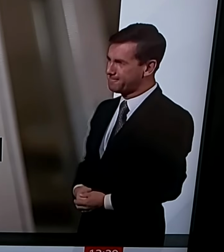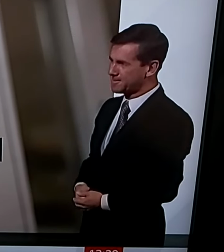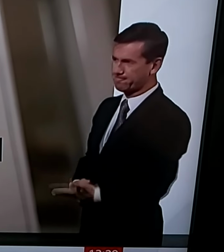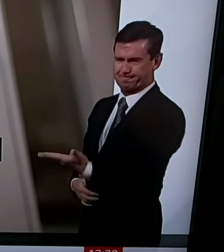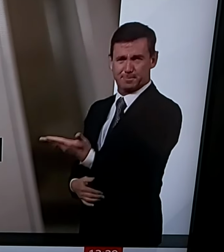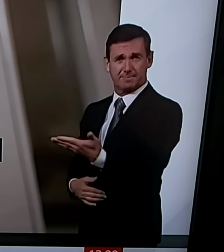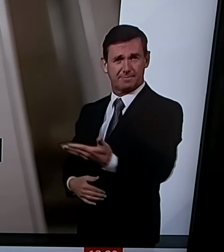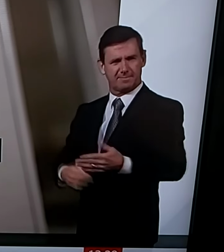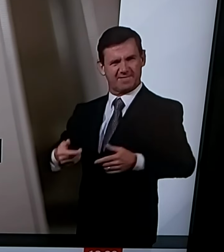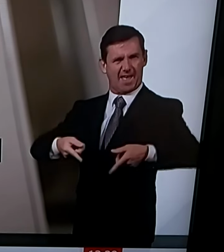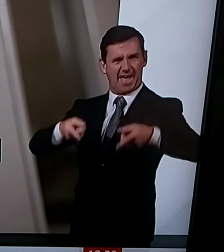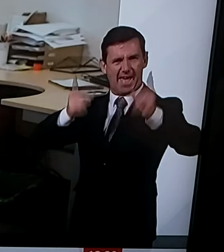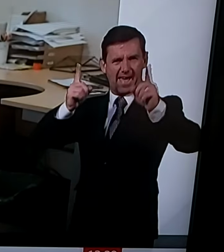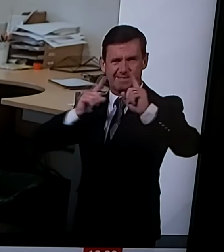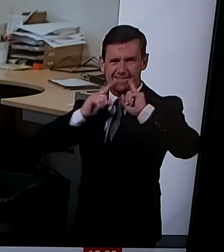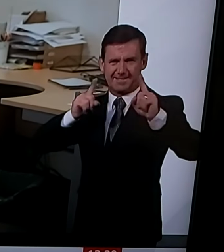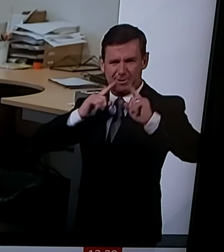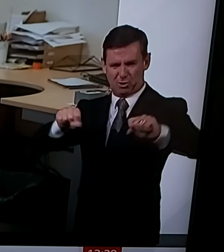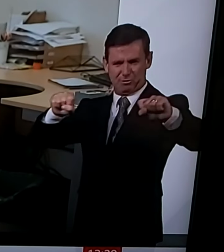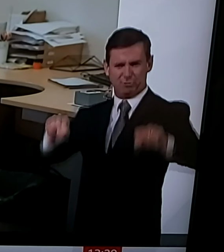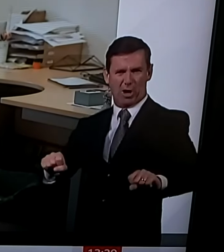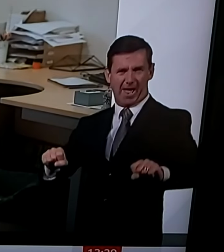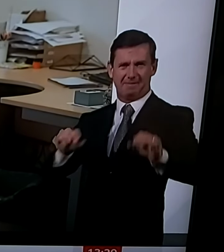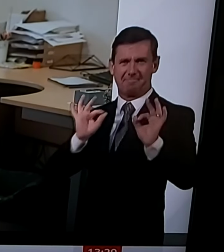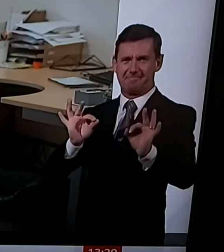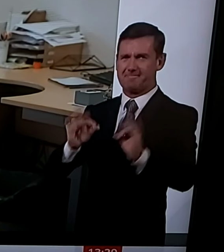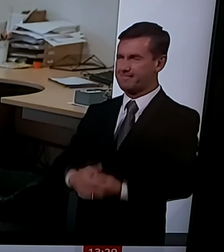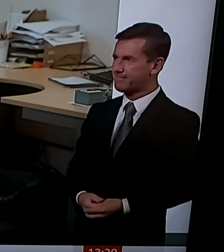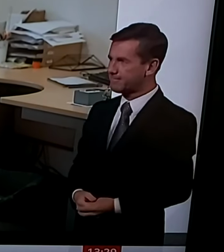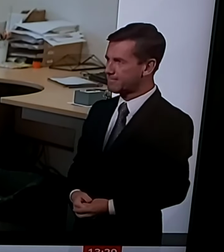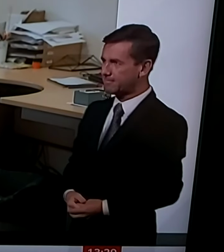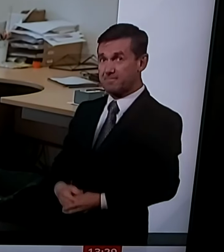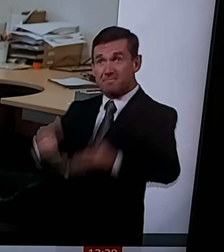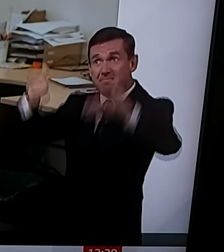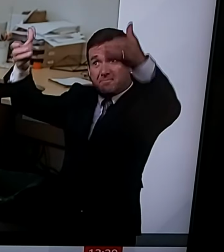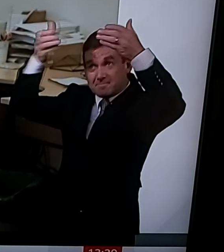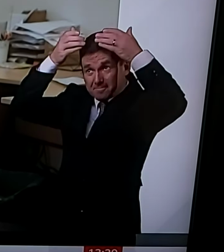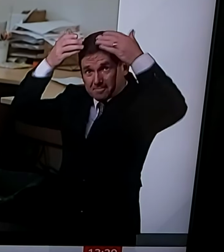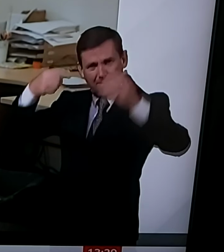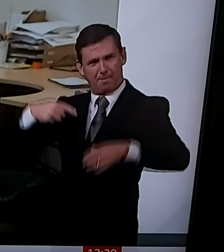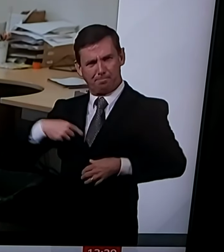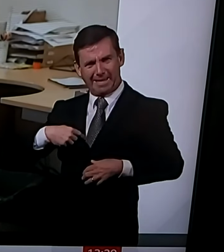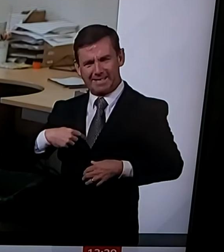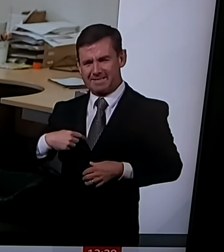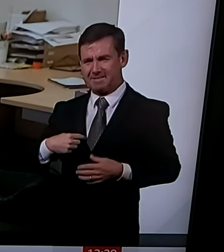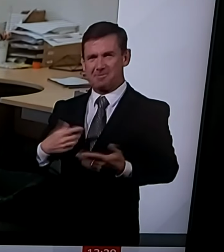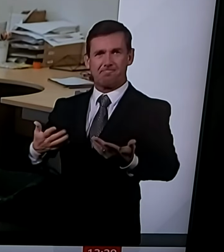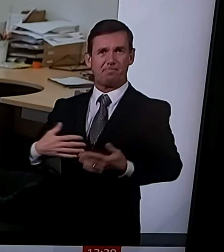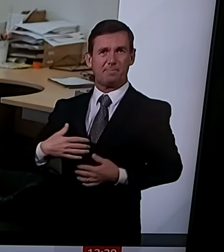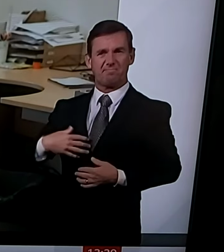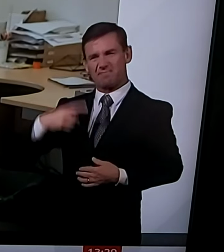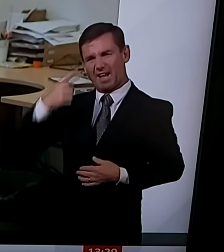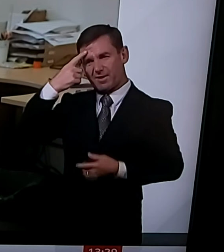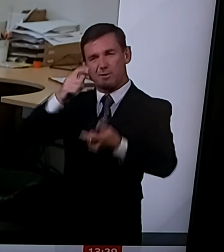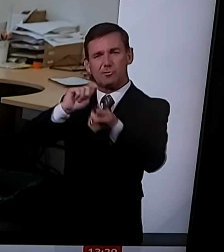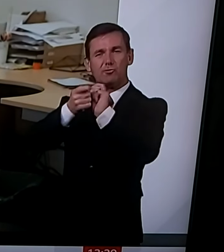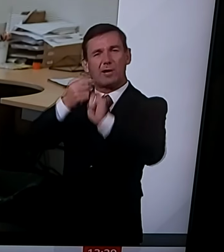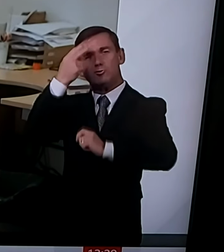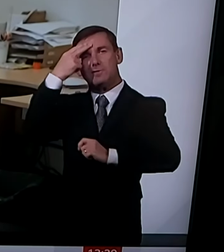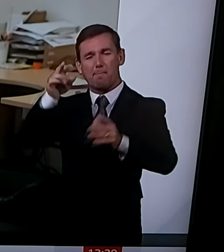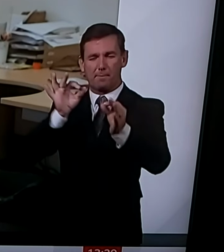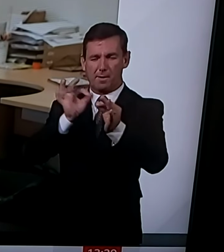next best thing. It's the air teacher's chair. I would probably call the Buckingham Palace Cat Castle because I am in